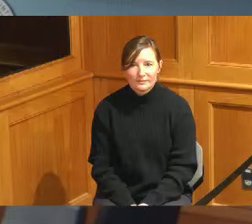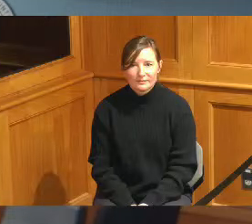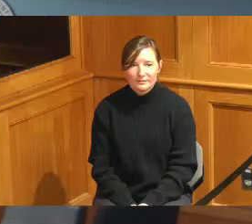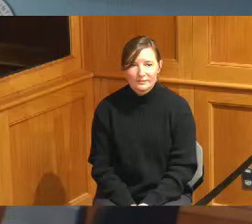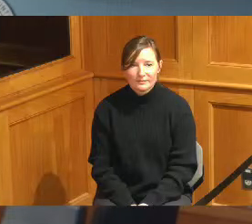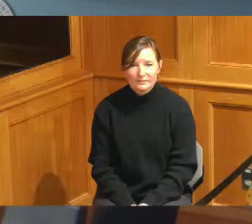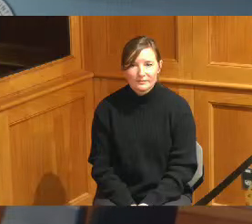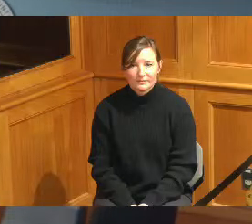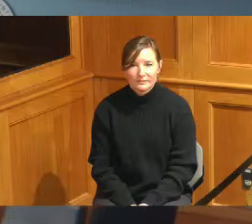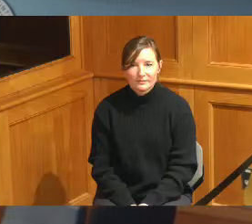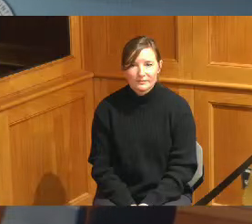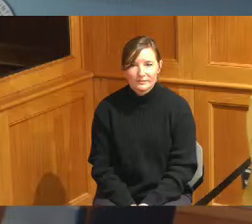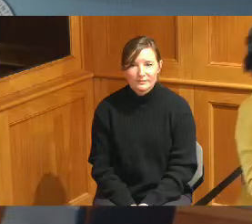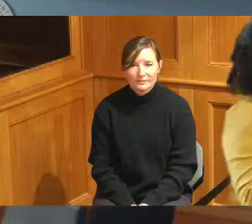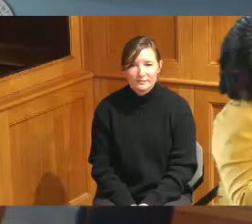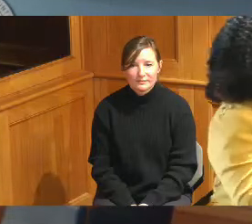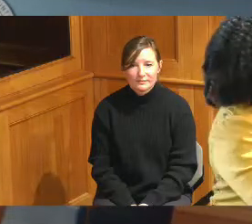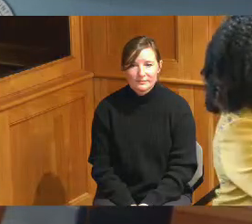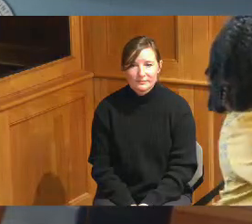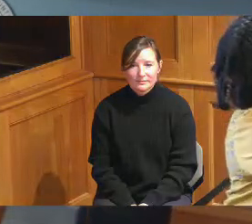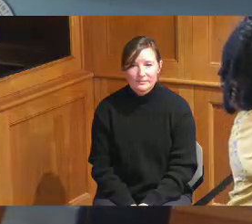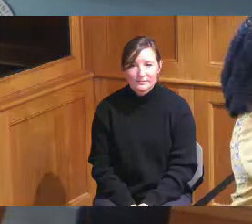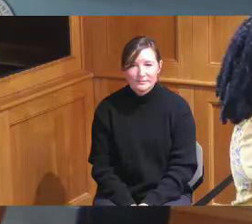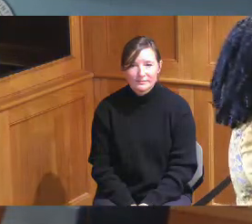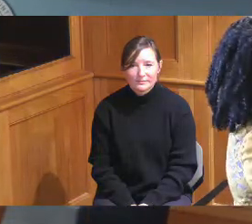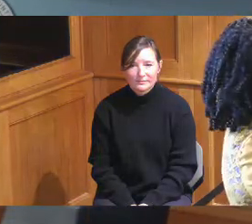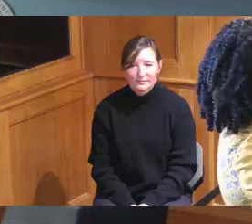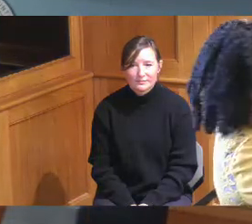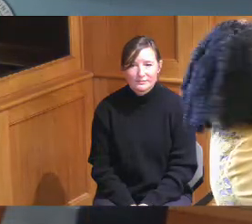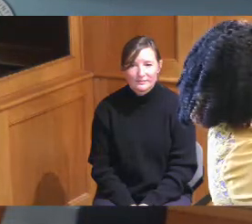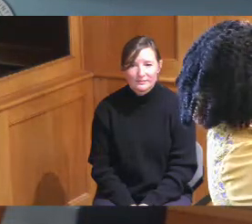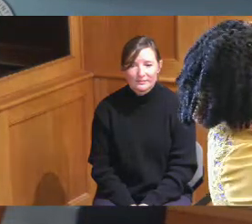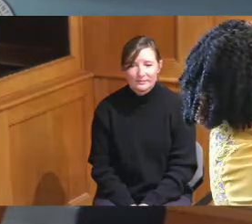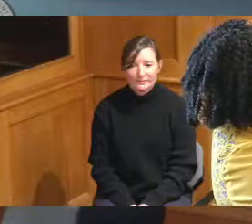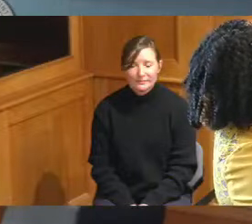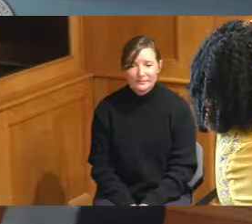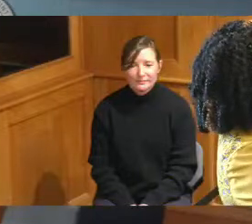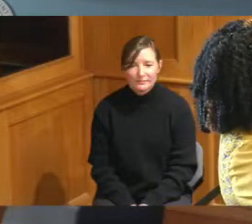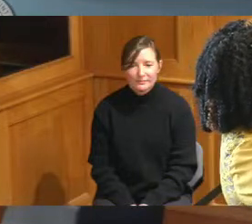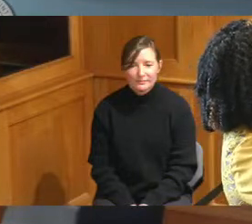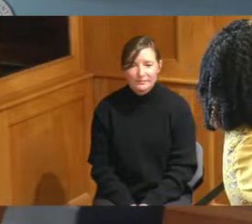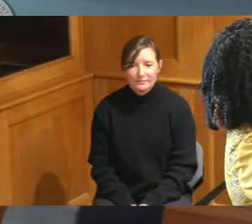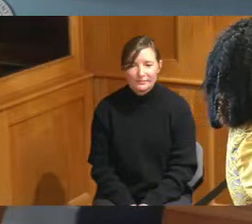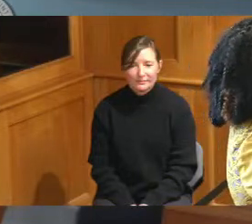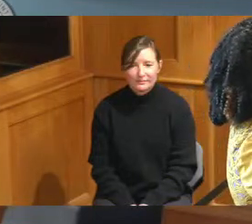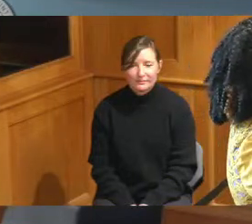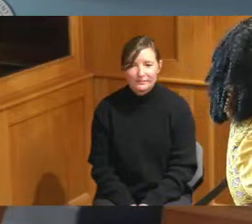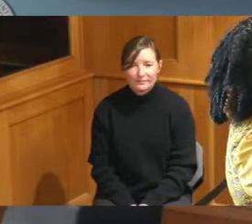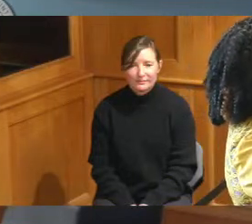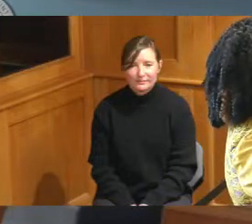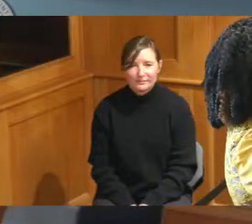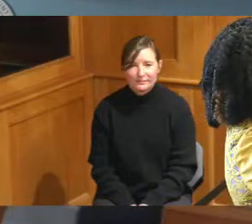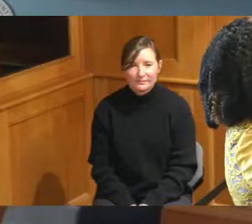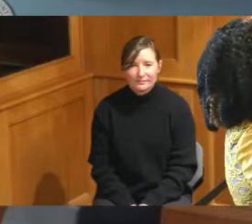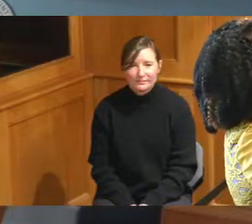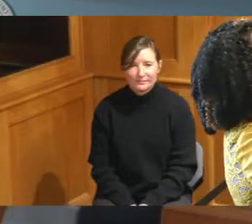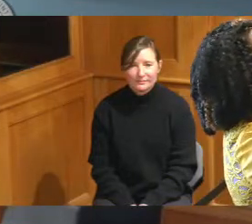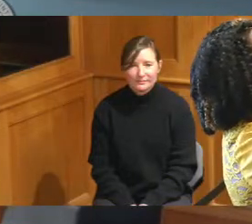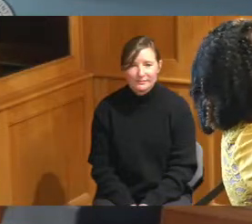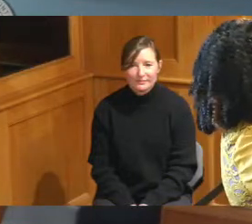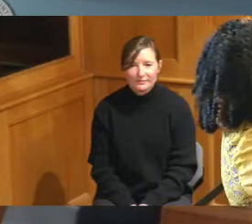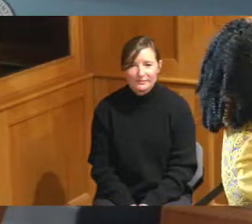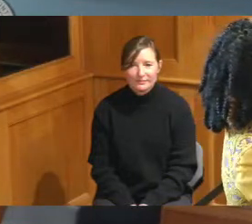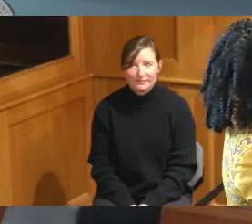If you can see the camera can see you. Yeah, if you could turn sideways, this way, and turn sideways and